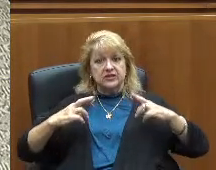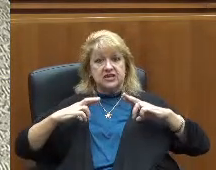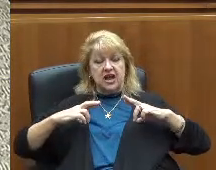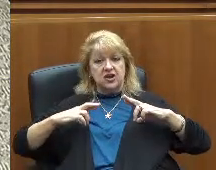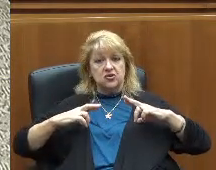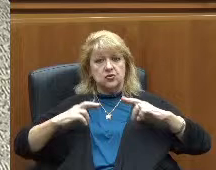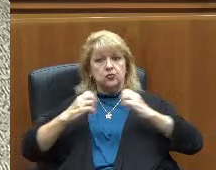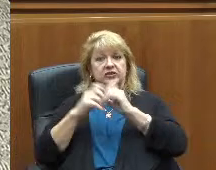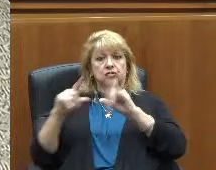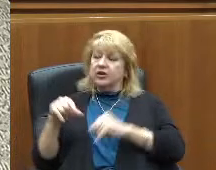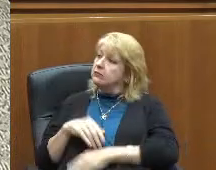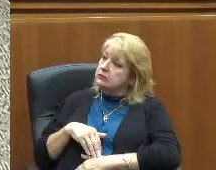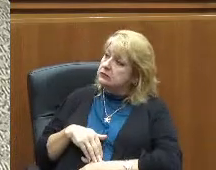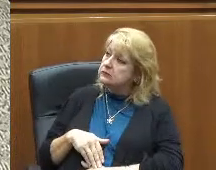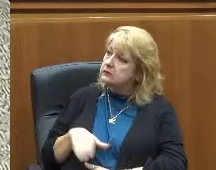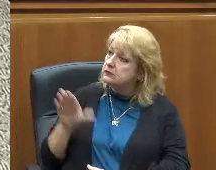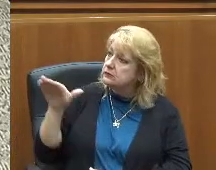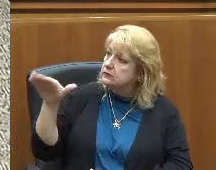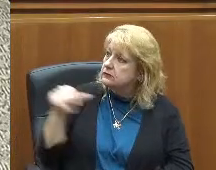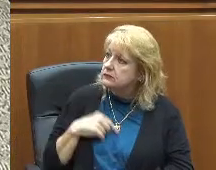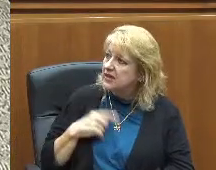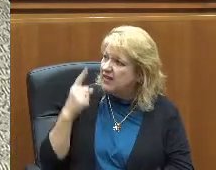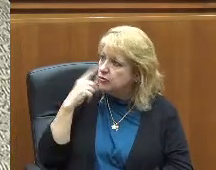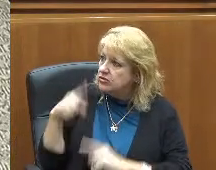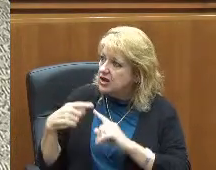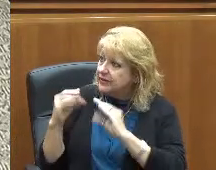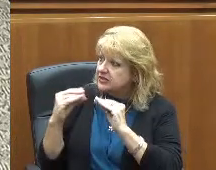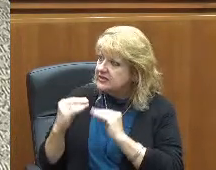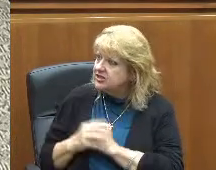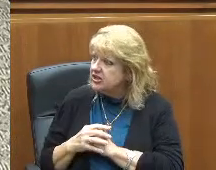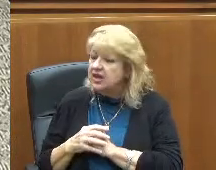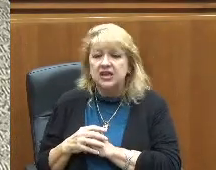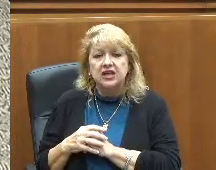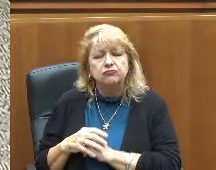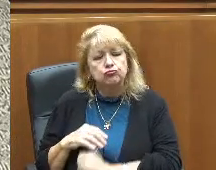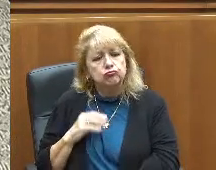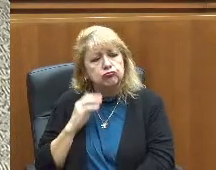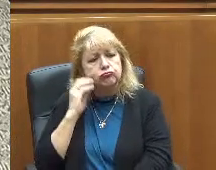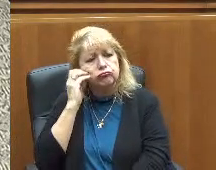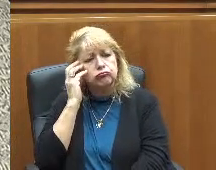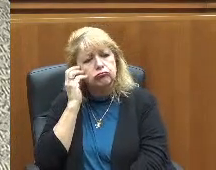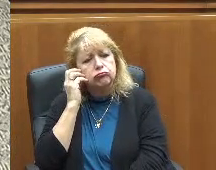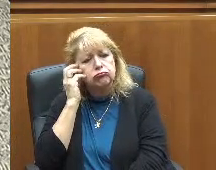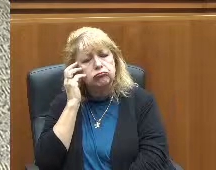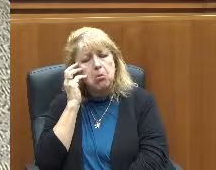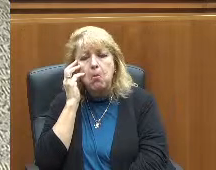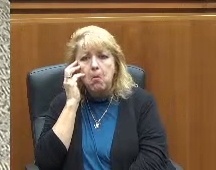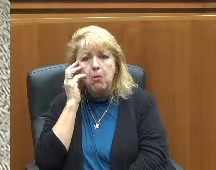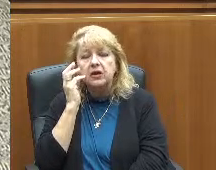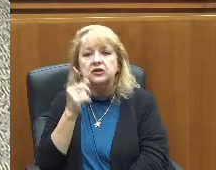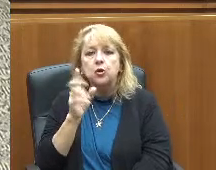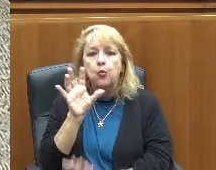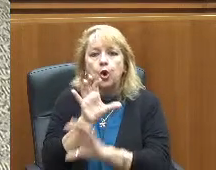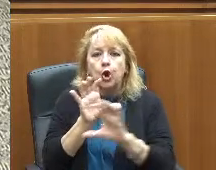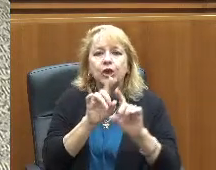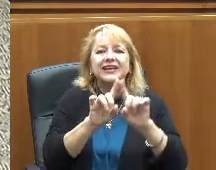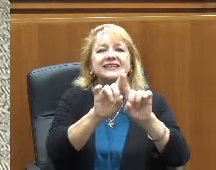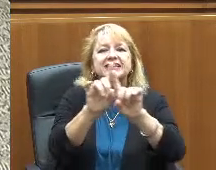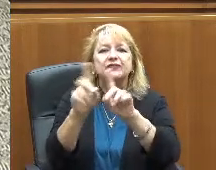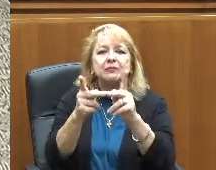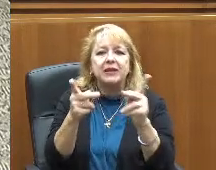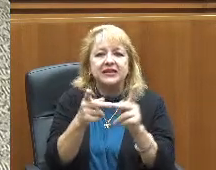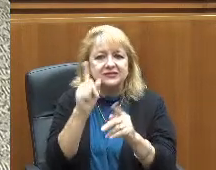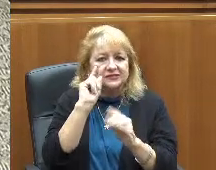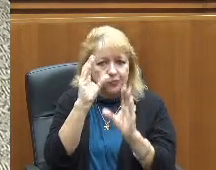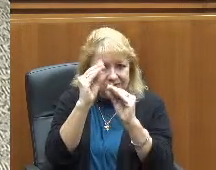you thought about teaching? So we're having to look at other places for our teachers. Okay, thank you for sharing that.